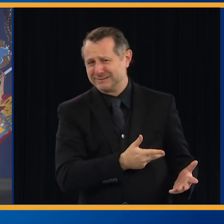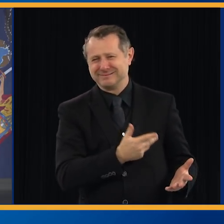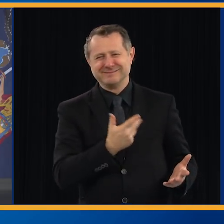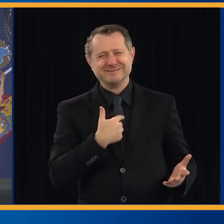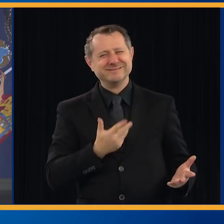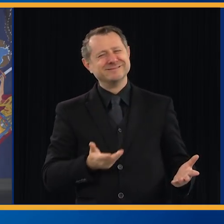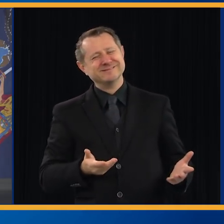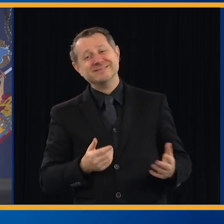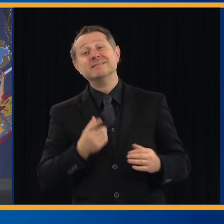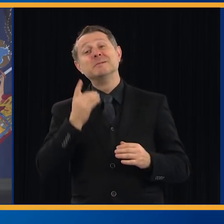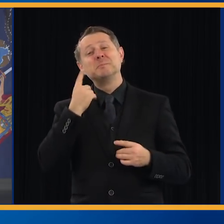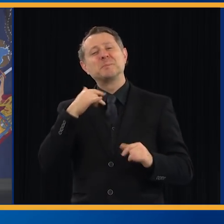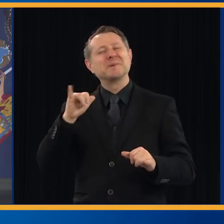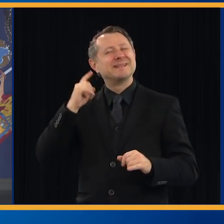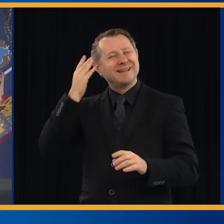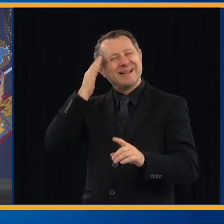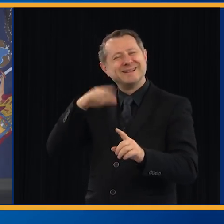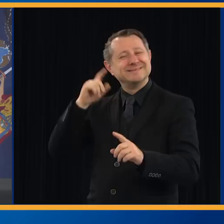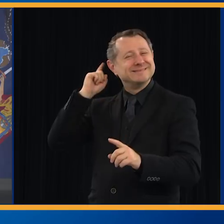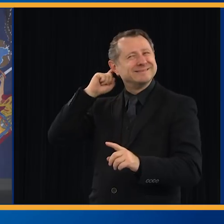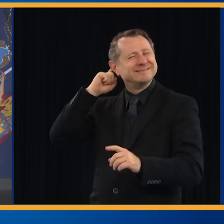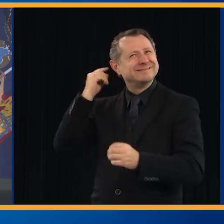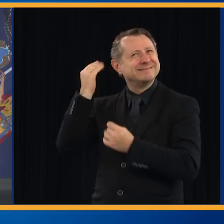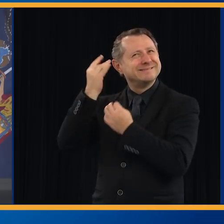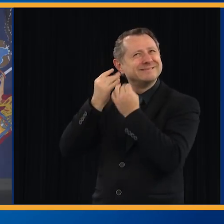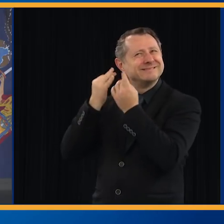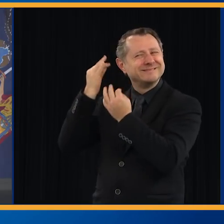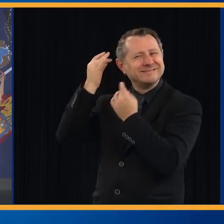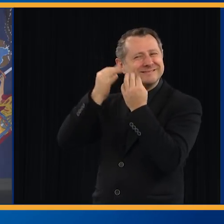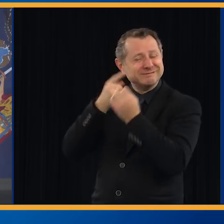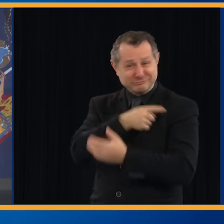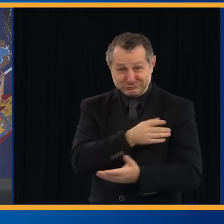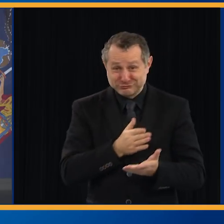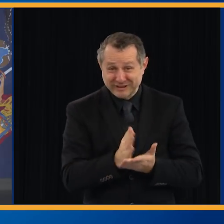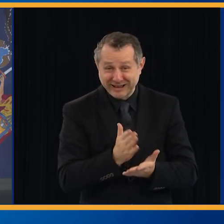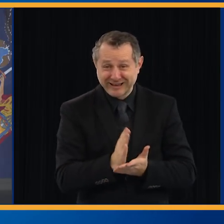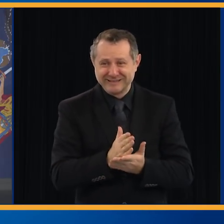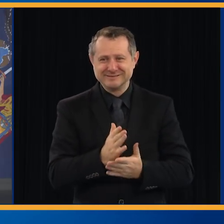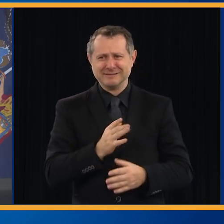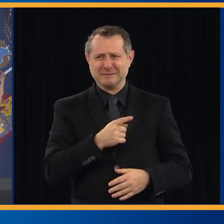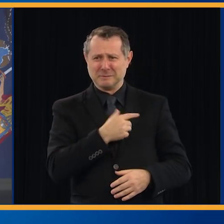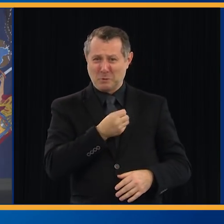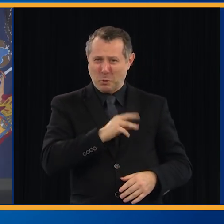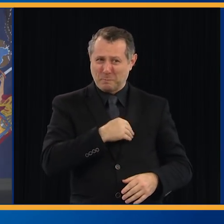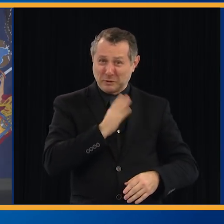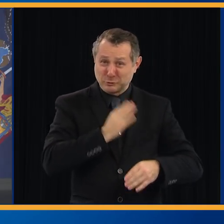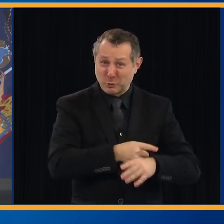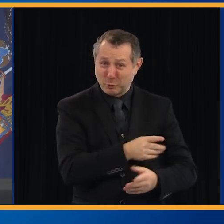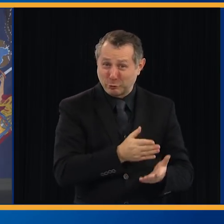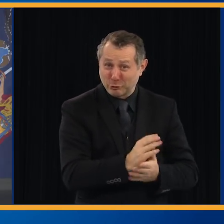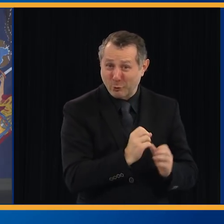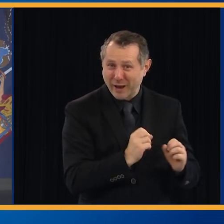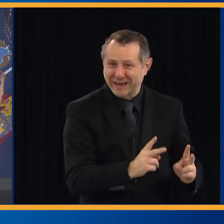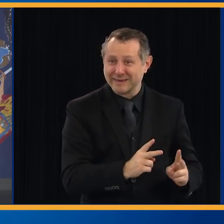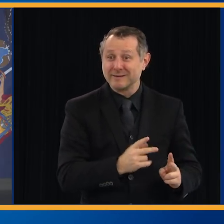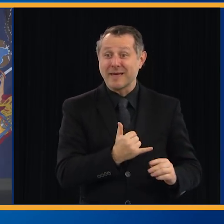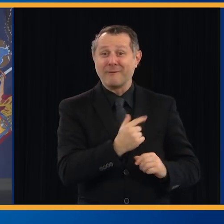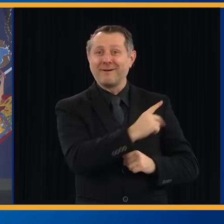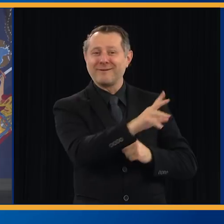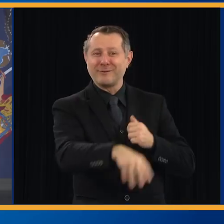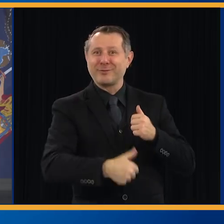but you still have this question in the back of your mind, where's Mariah? How's she? So that they are now all three with